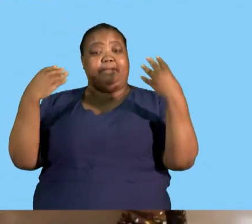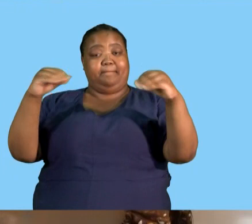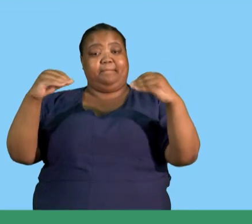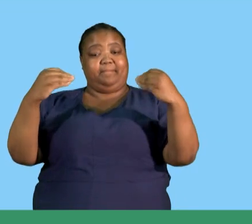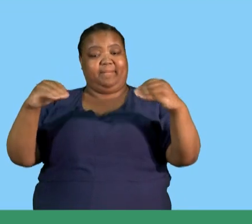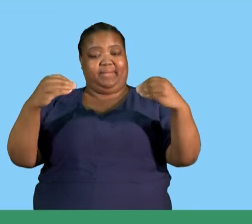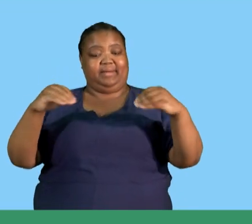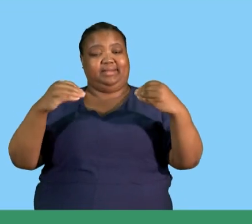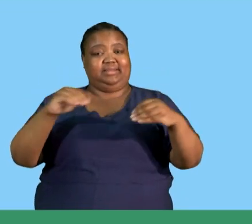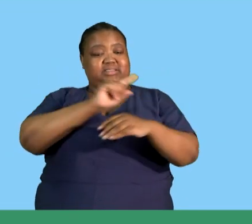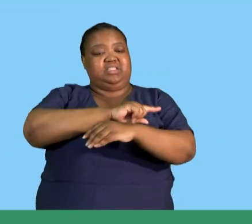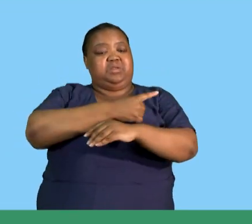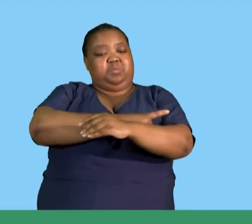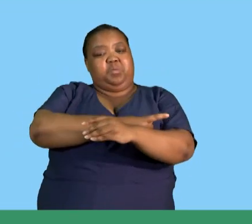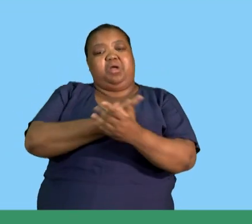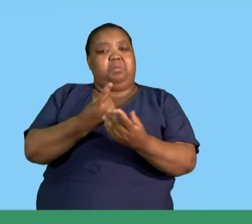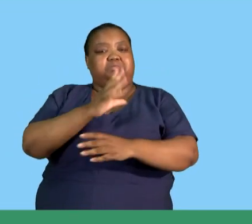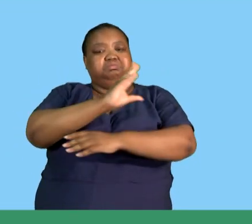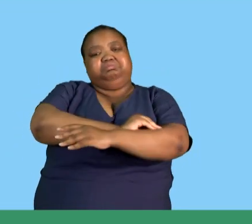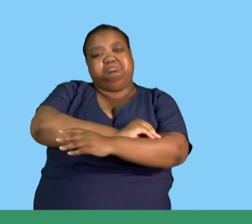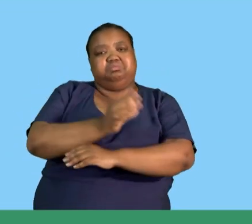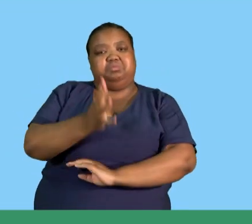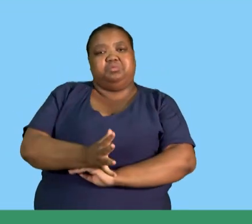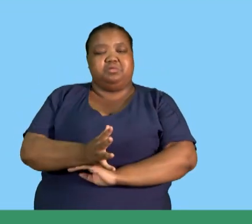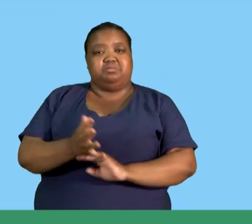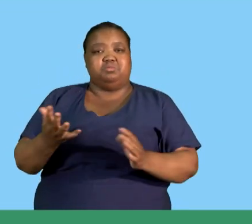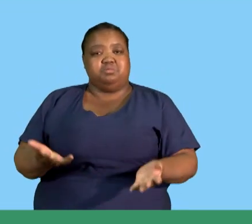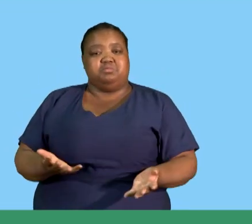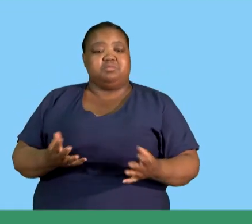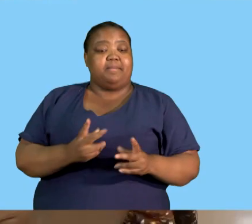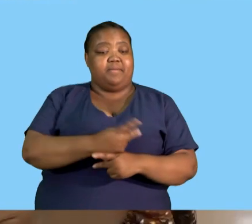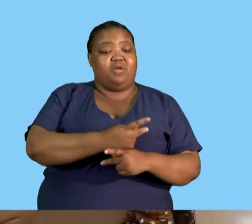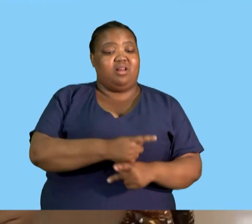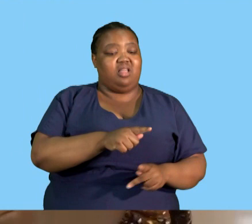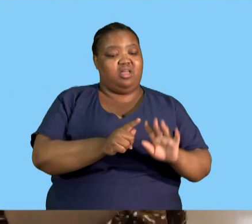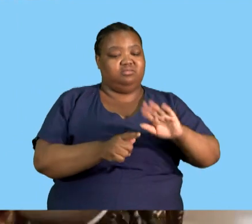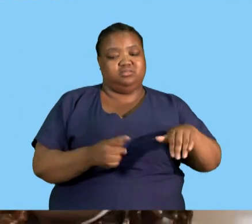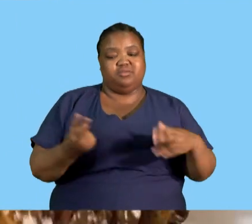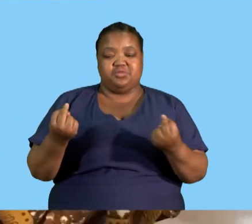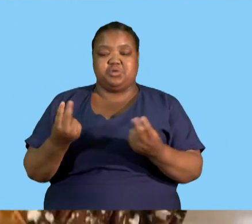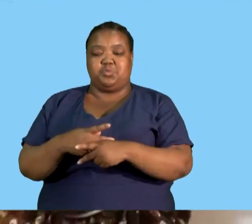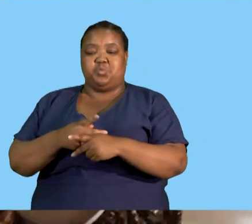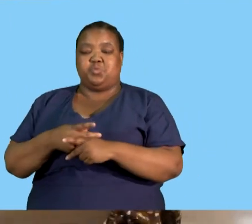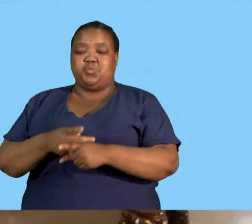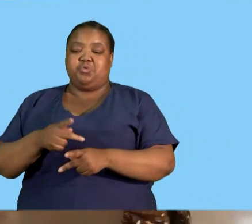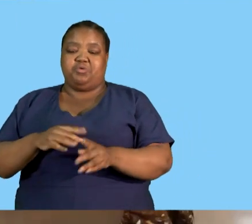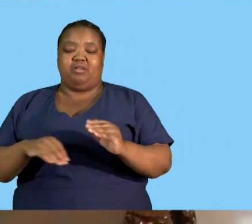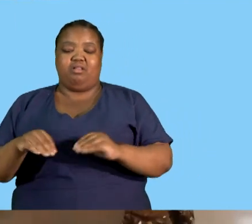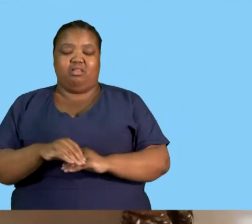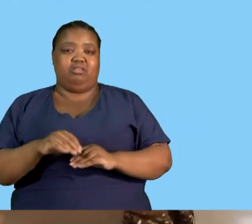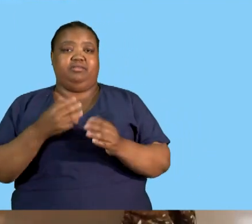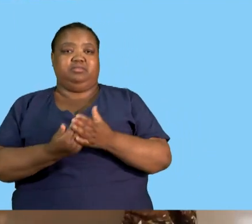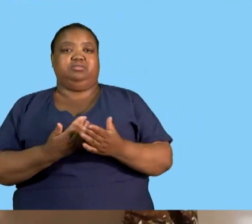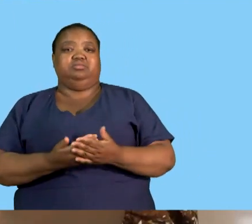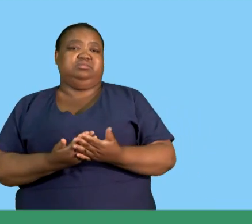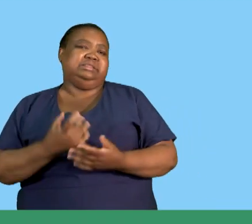A, it weakens the power of the business in the market. So if I can substitute product A for product B, then